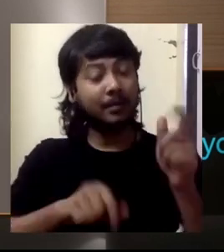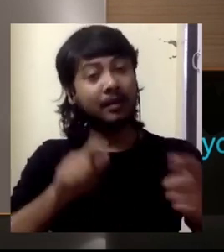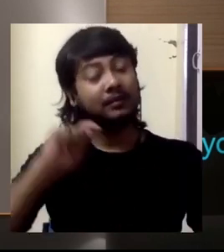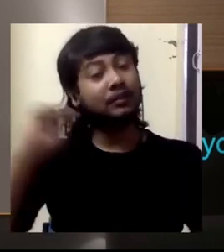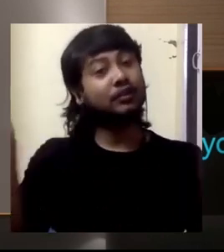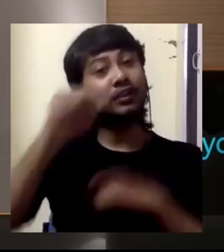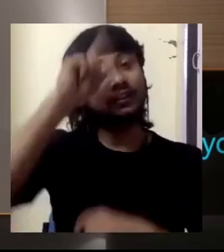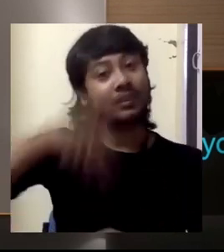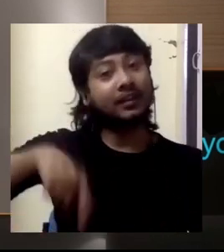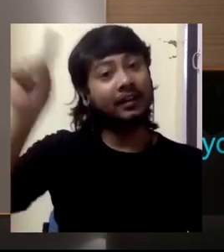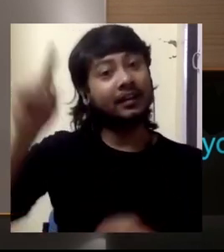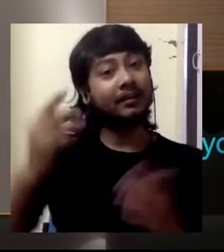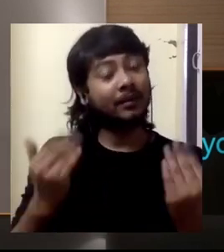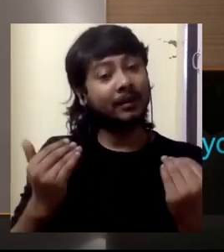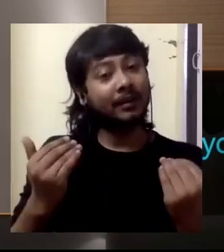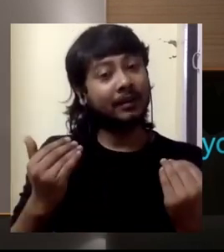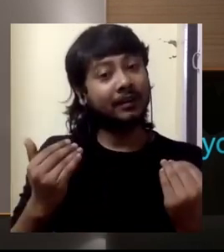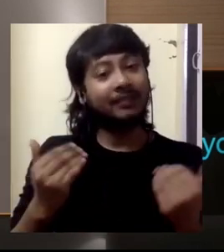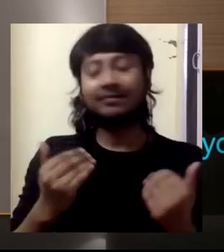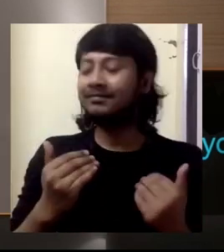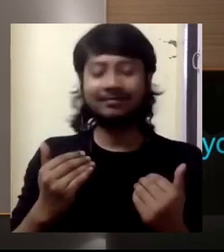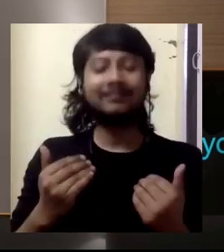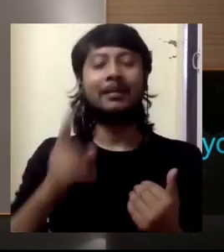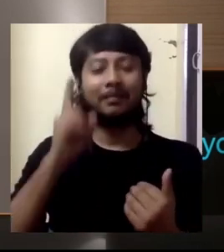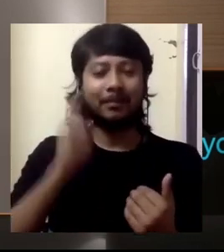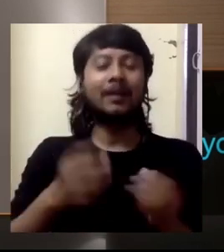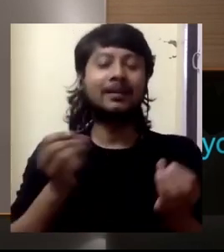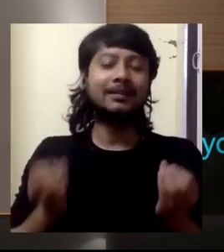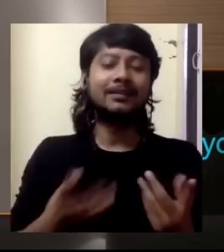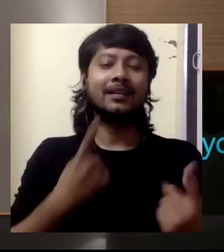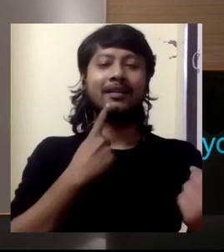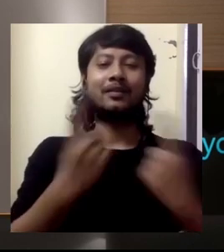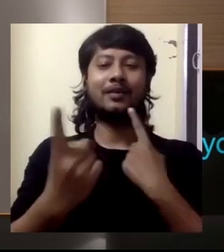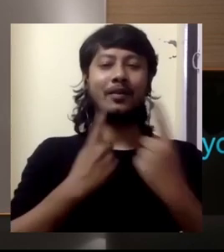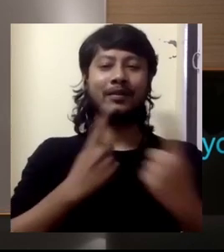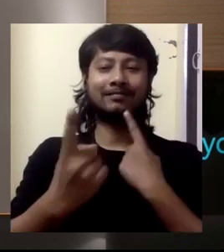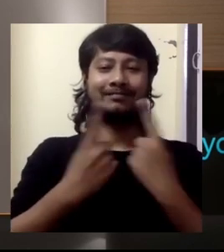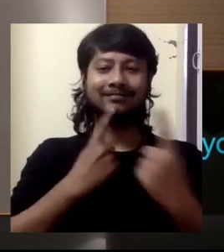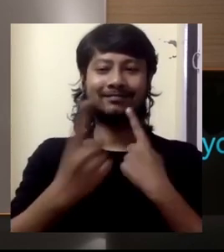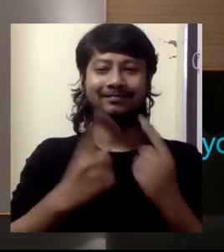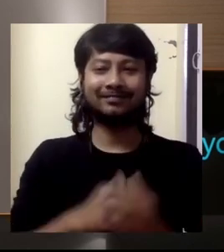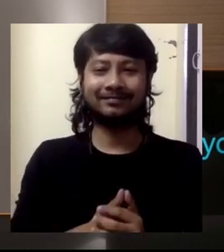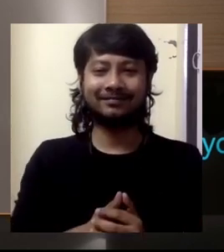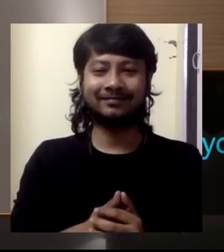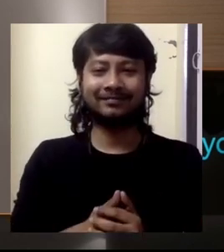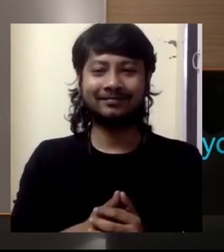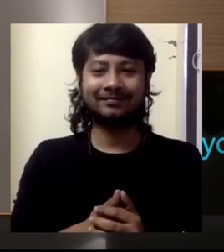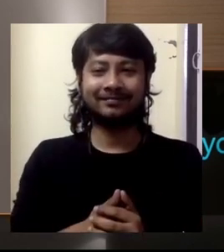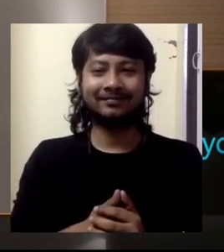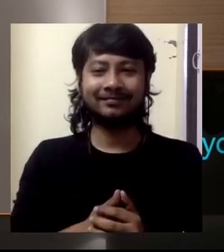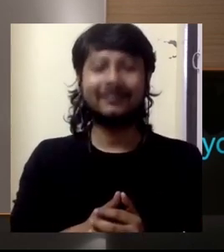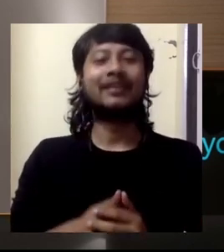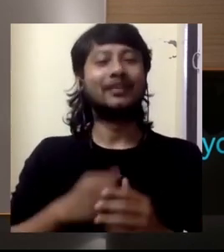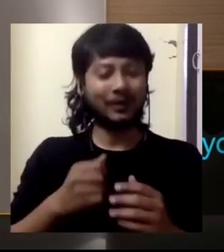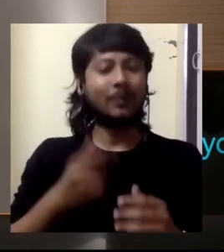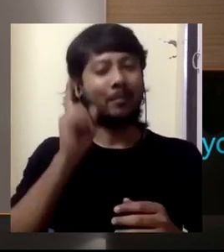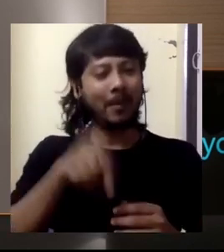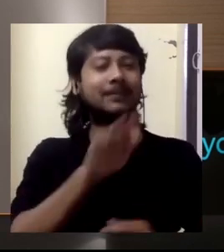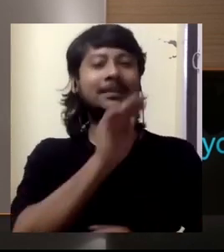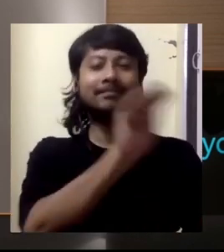bring change is to start talking about it. The more we do that, the more we reach out, the more we reach